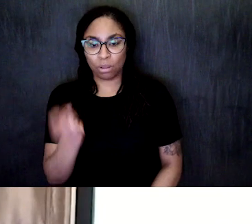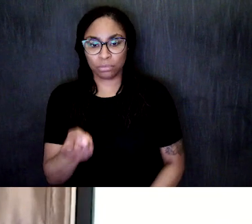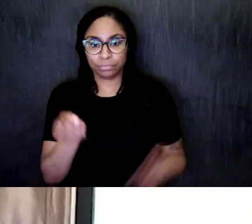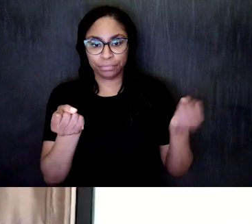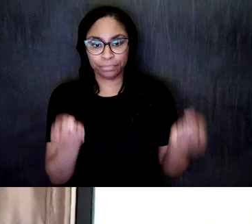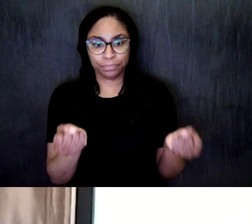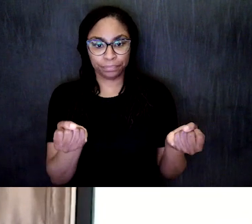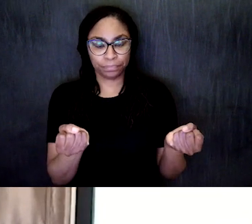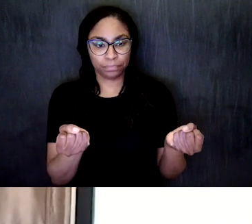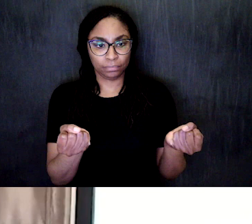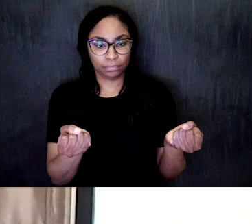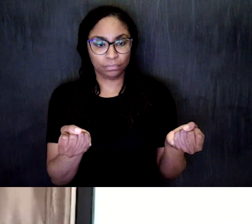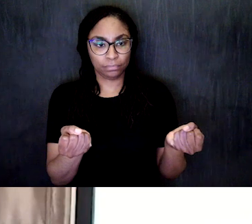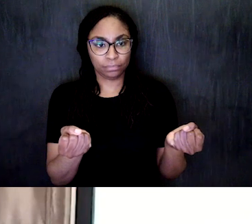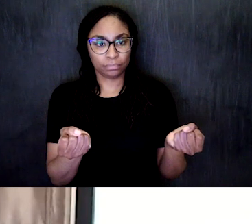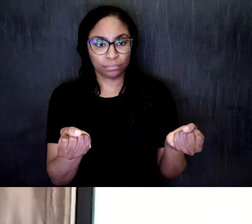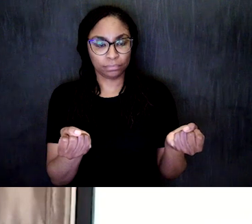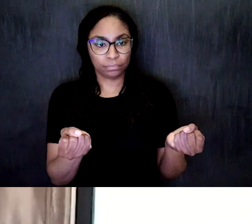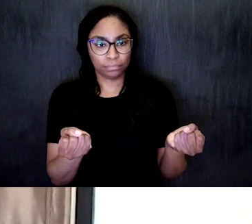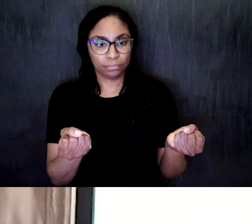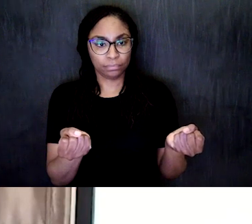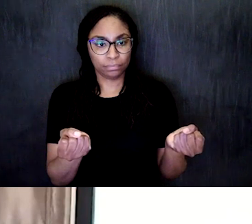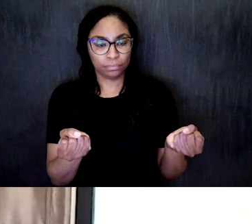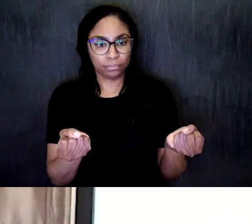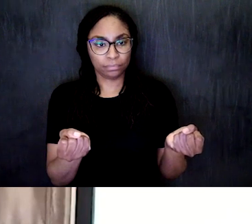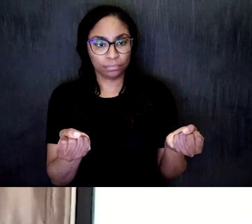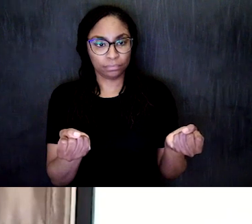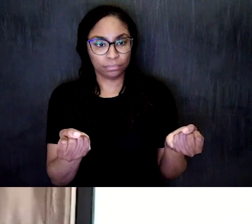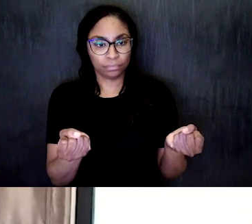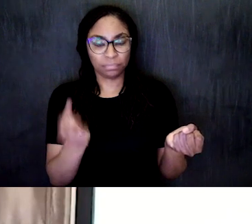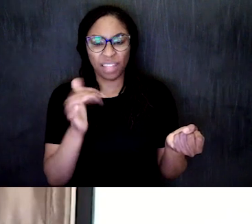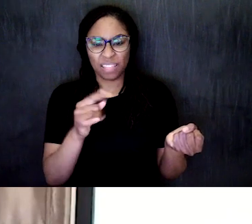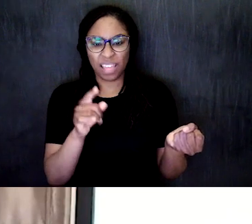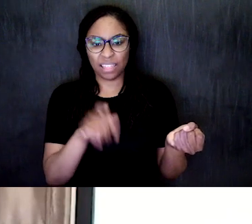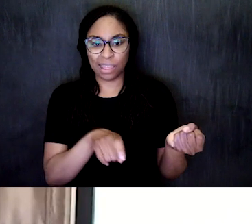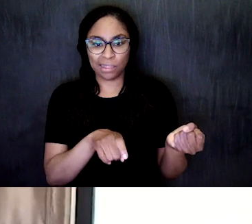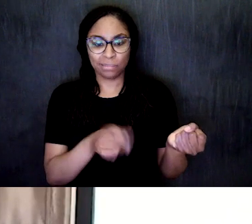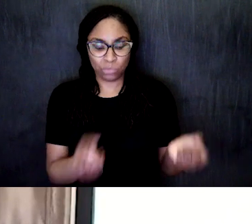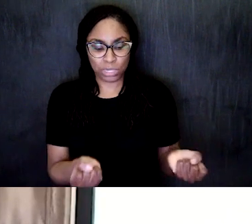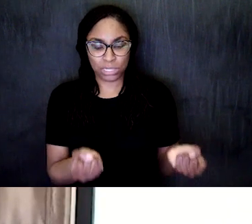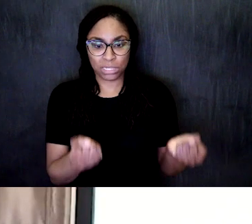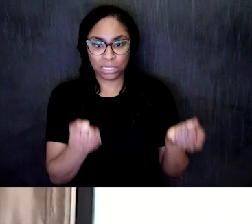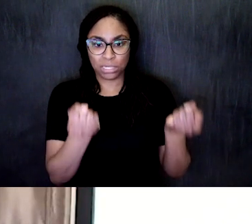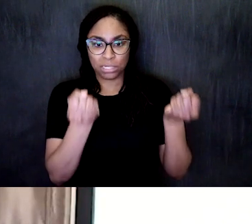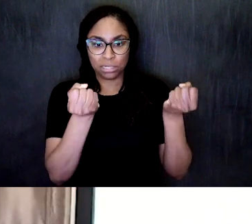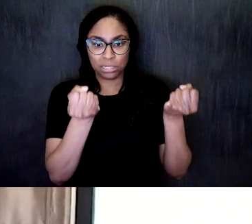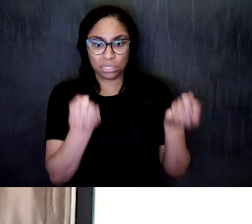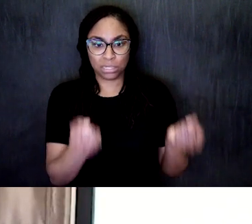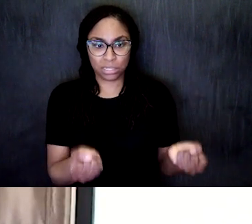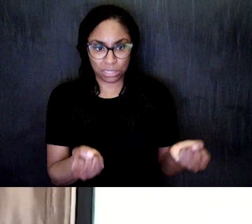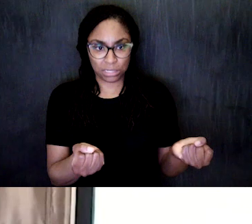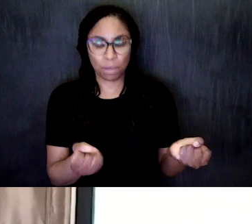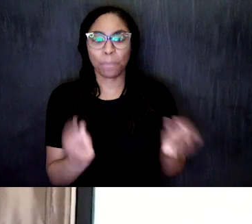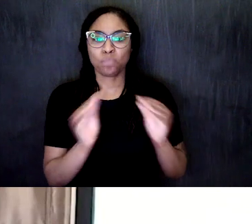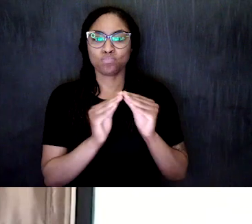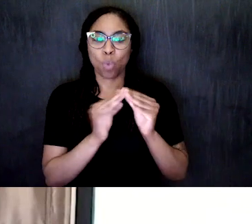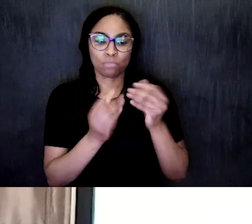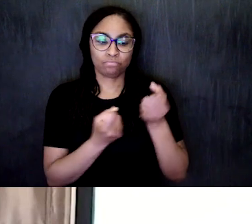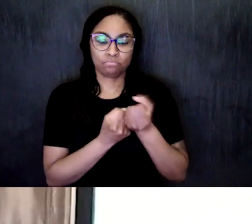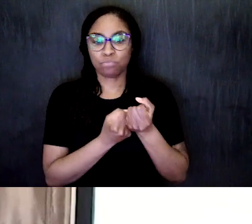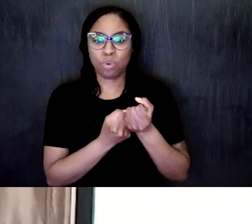So you're going to be holding the outer edge with your left hand, the inner edge with your right hand. And we're going to lift that leg up again, but with a little more support from the